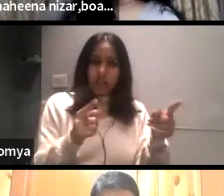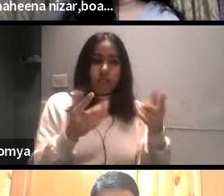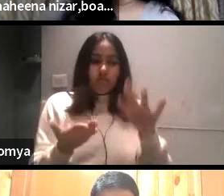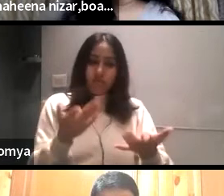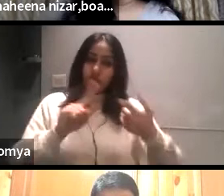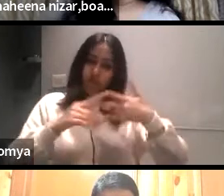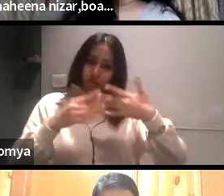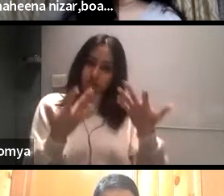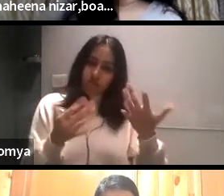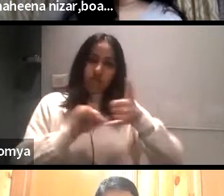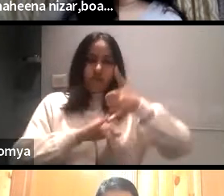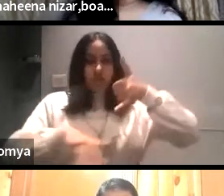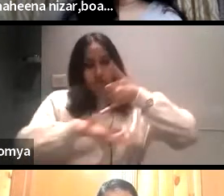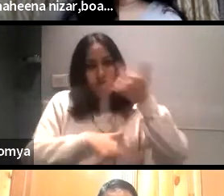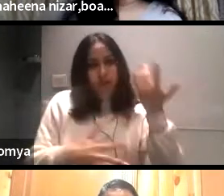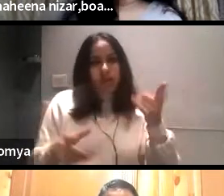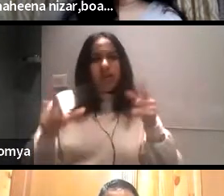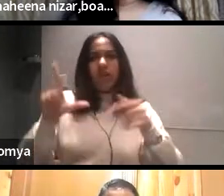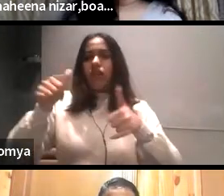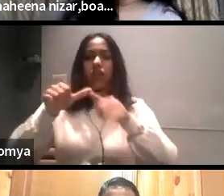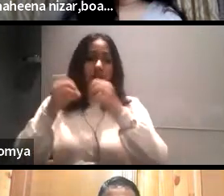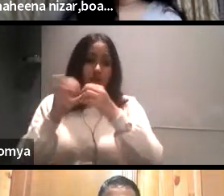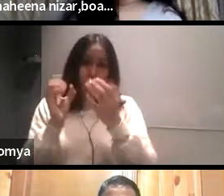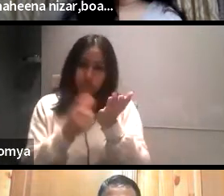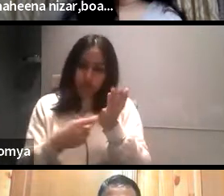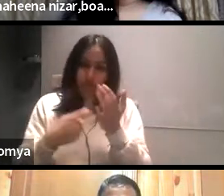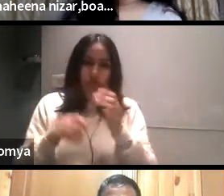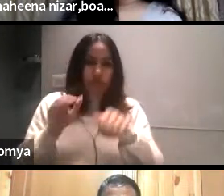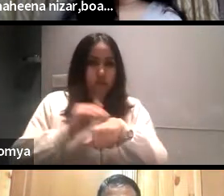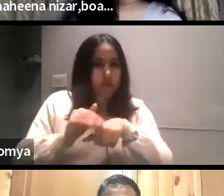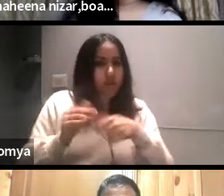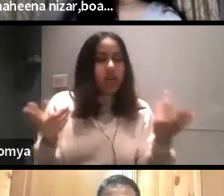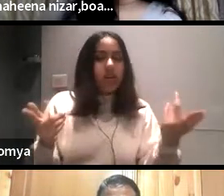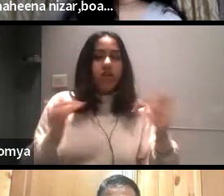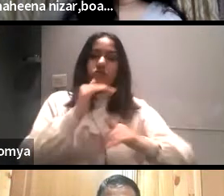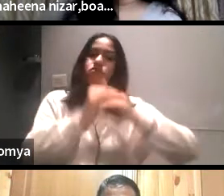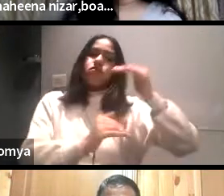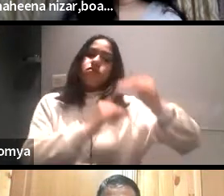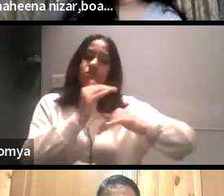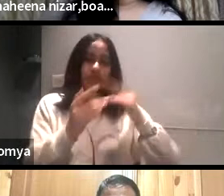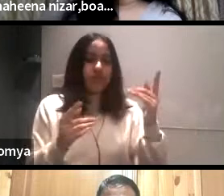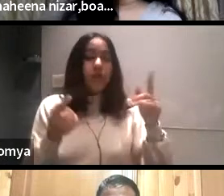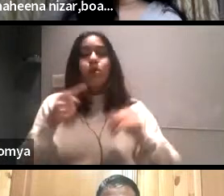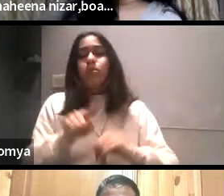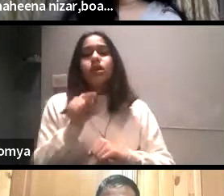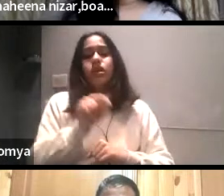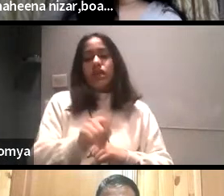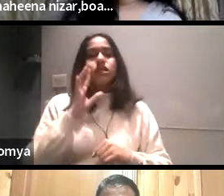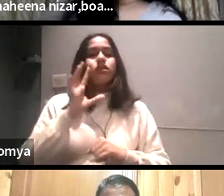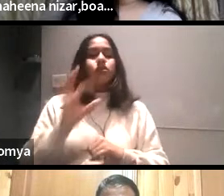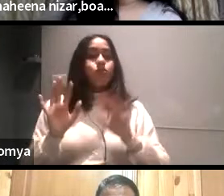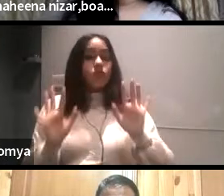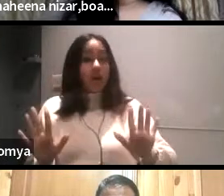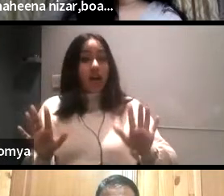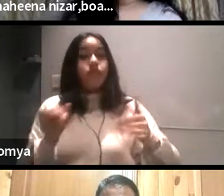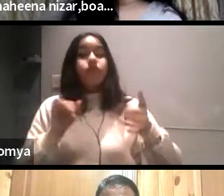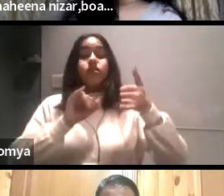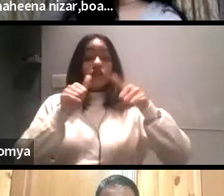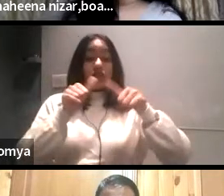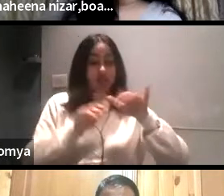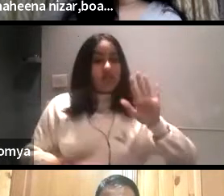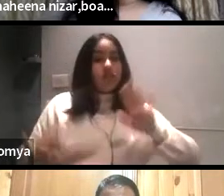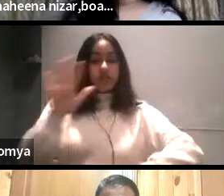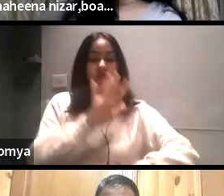education, social protection, labor, infrastructure, development. So I think that's very important. And, Asia Pacific region has